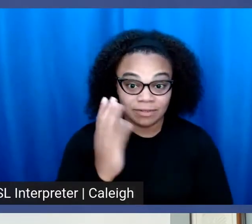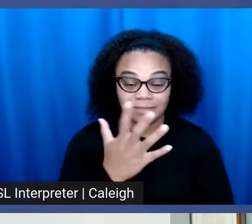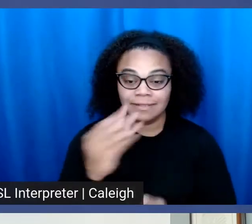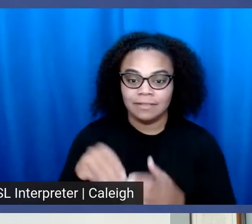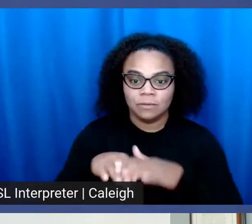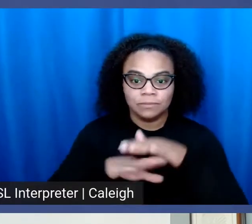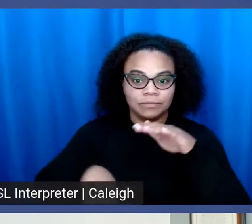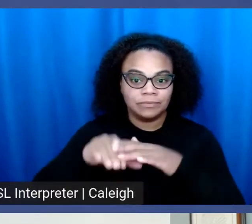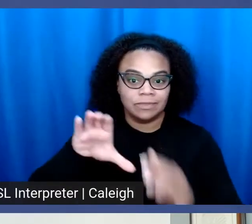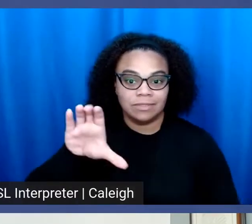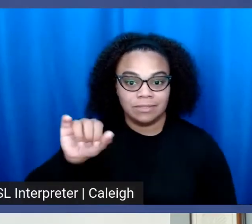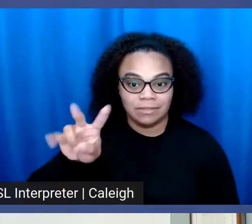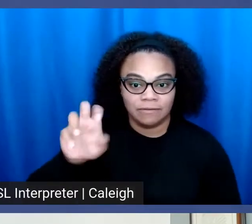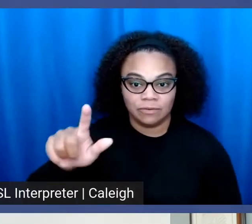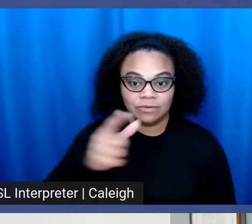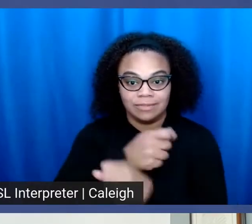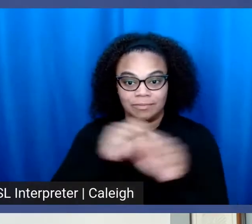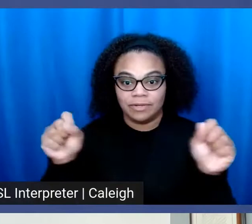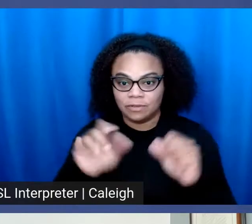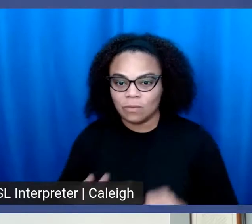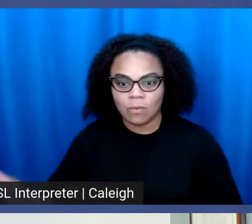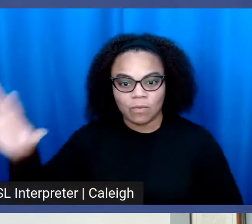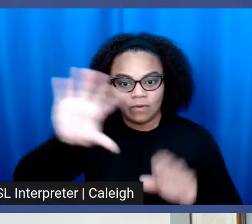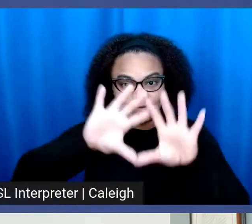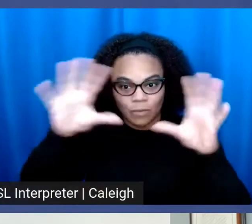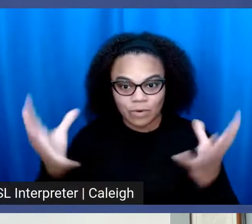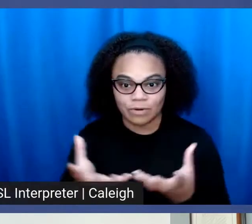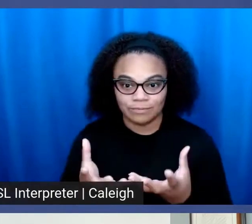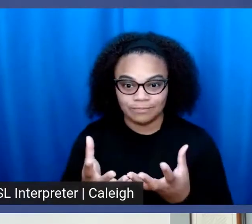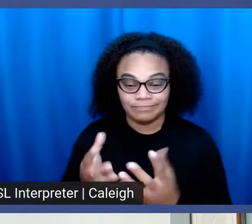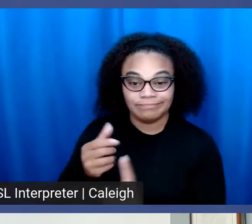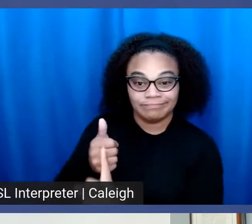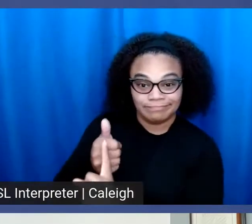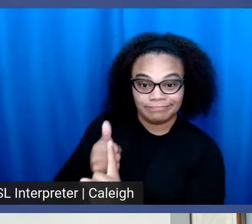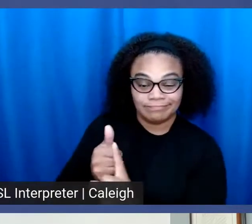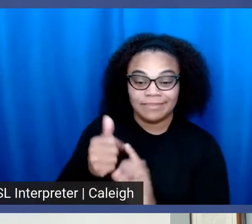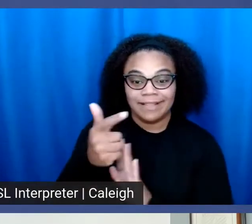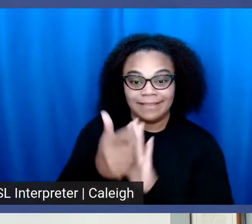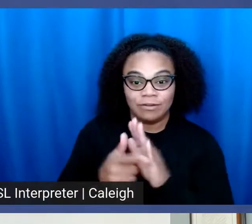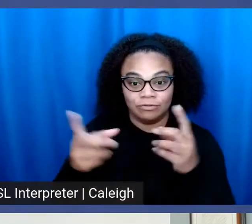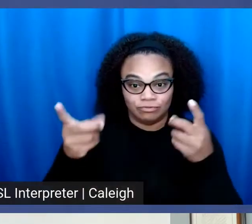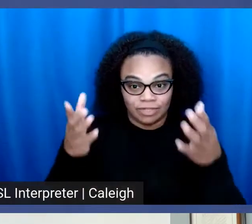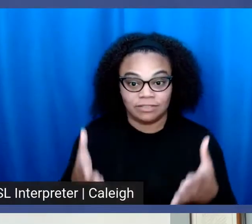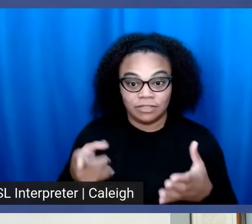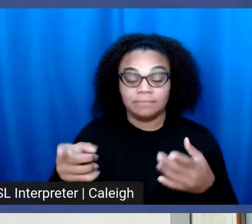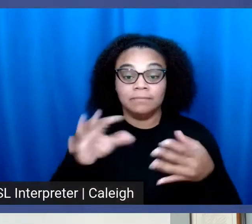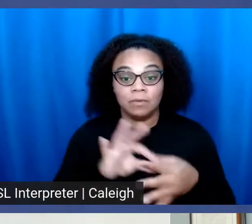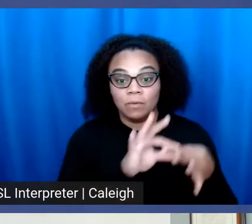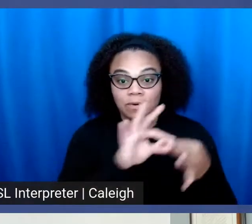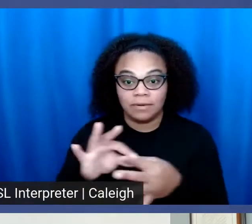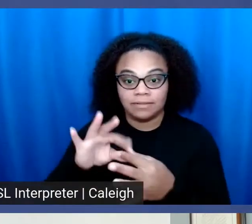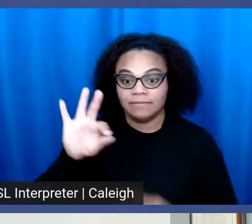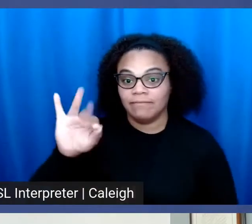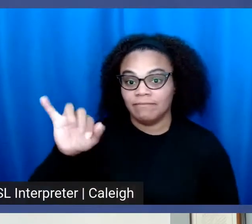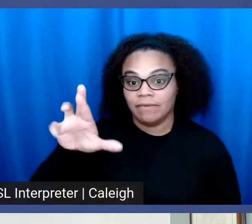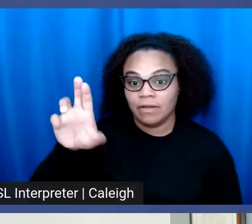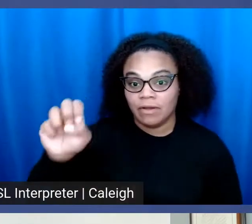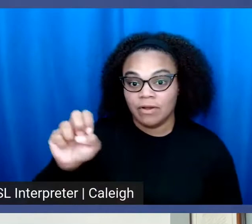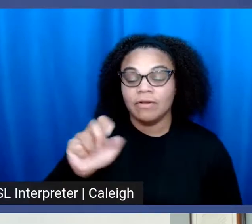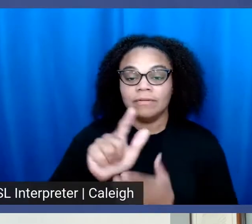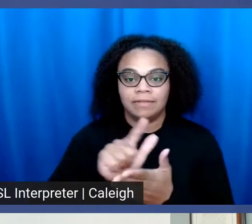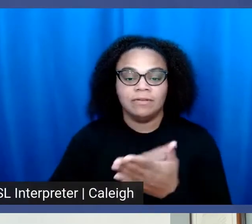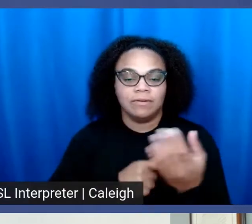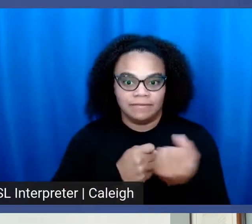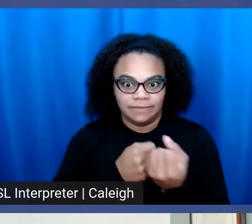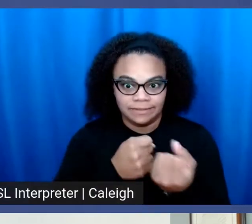liberties worldwide. As legal director, Will coordinates FIRE's legal advocacy and oversees